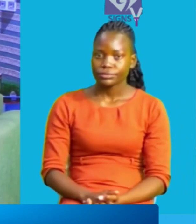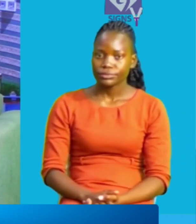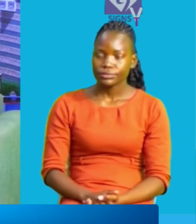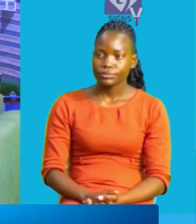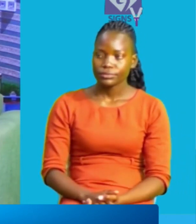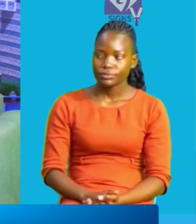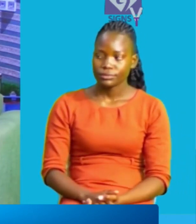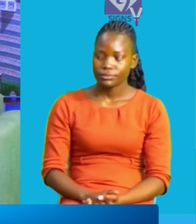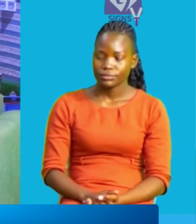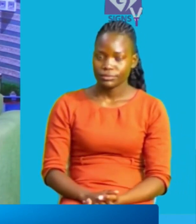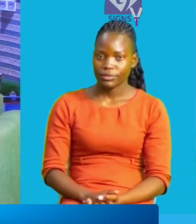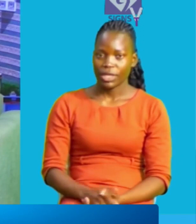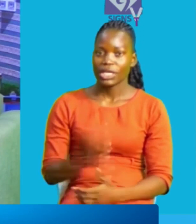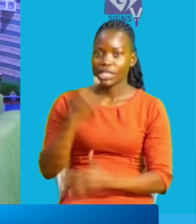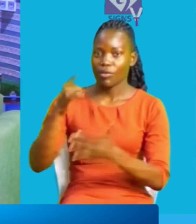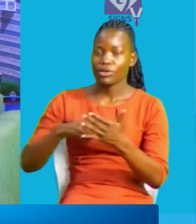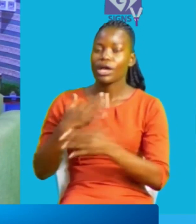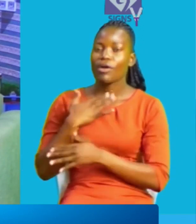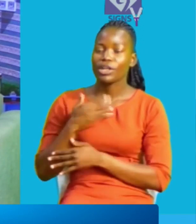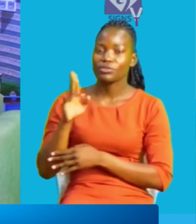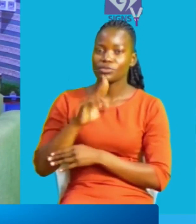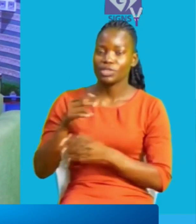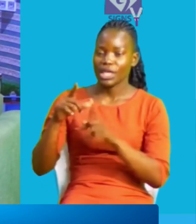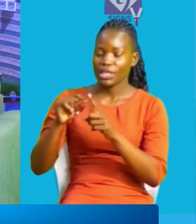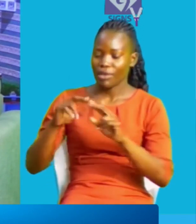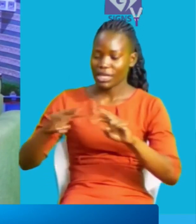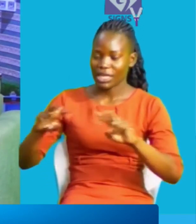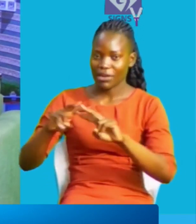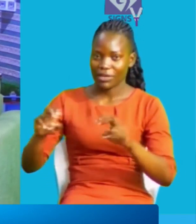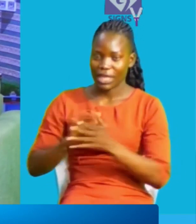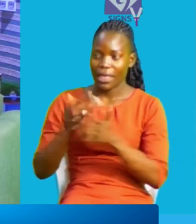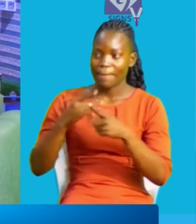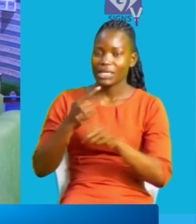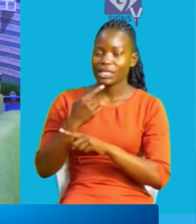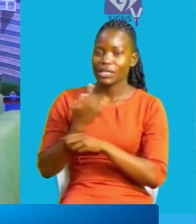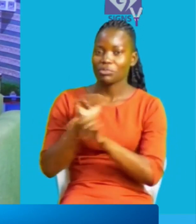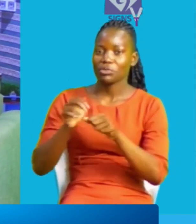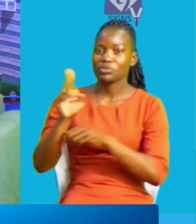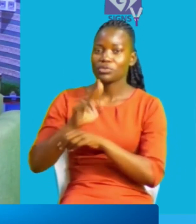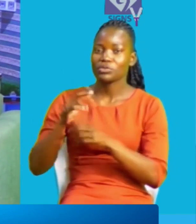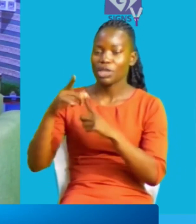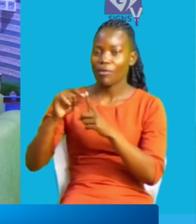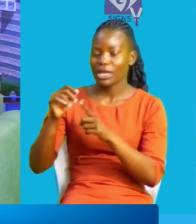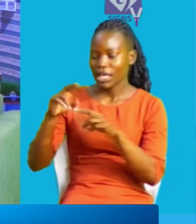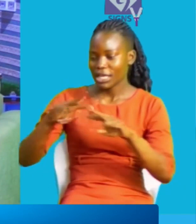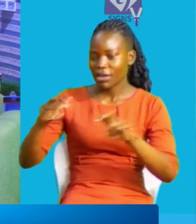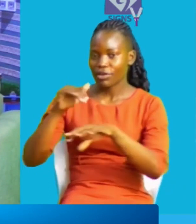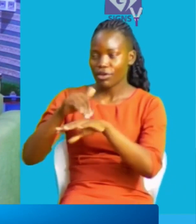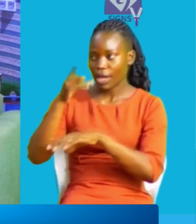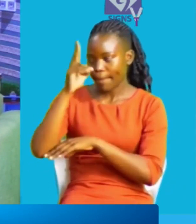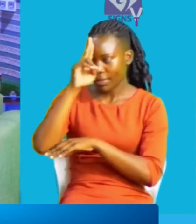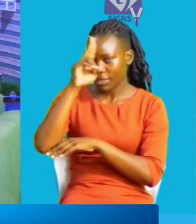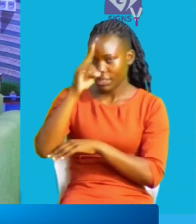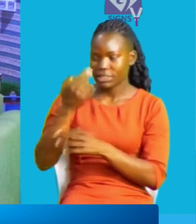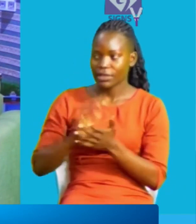And probably to interrogate, I was about to use the word interrogate, and then I'm like, oh, you cannot use the word interrogate on a police officer,